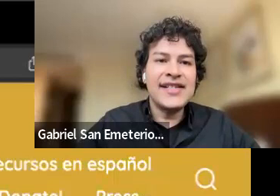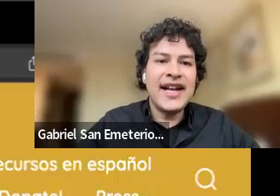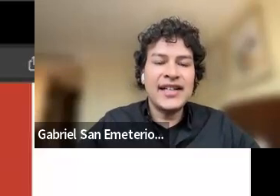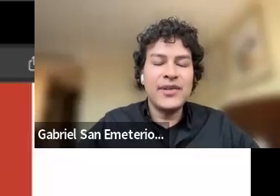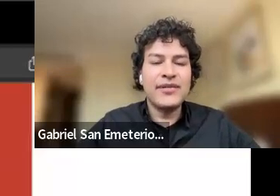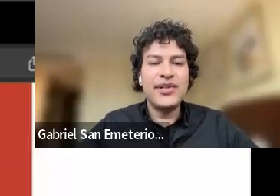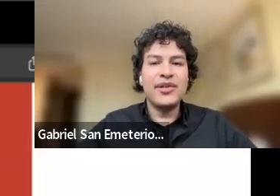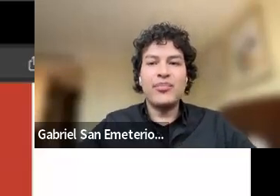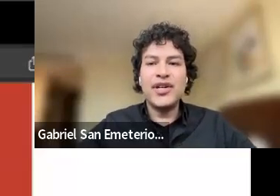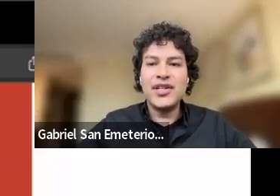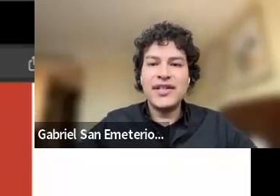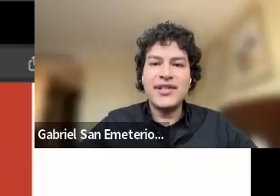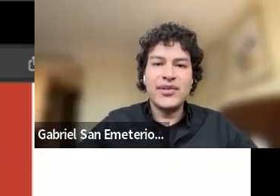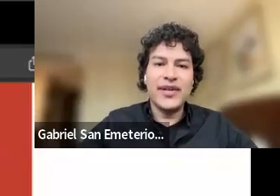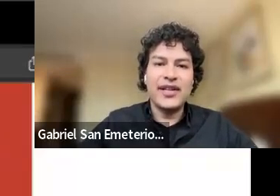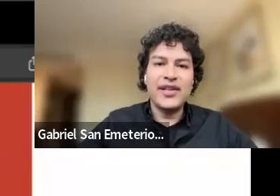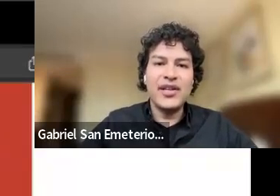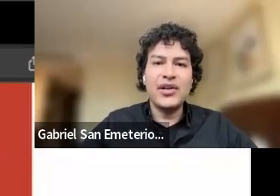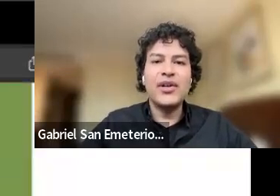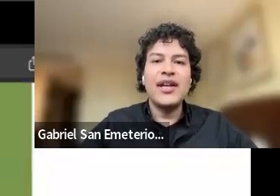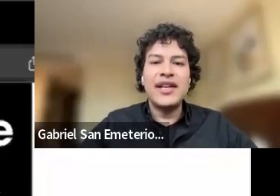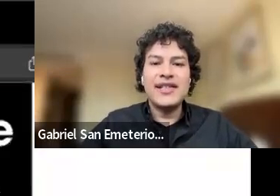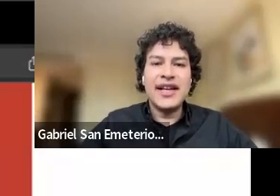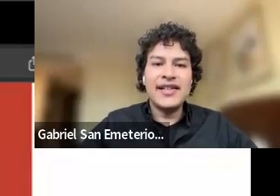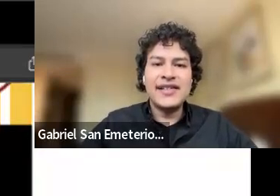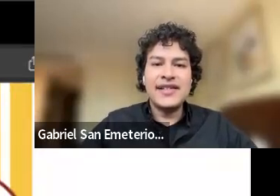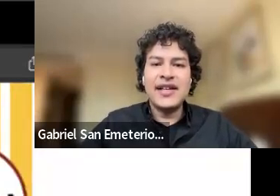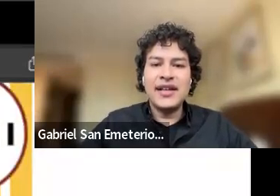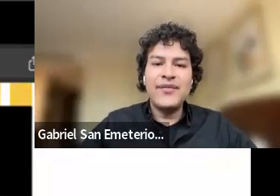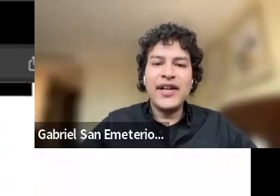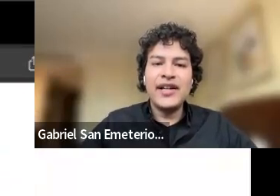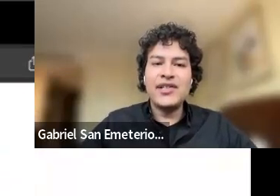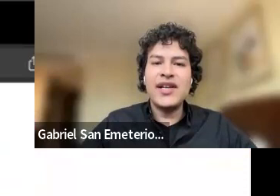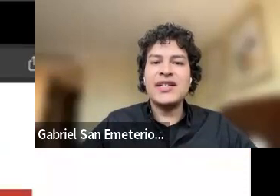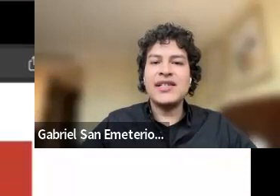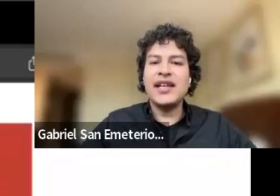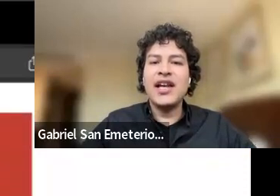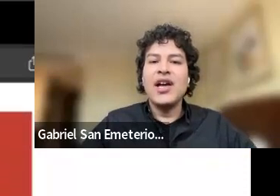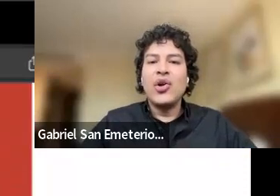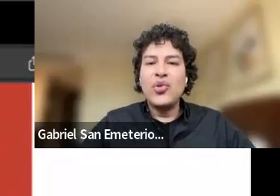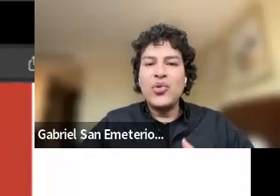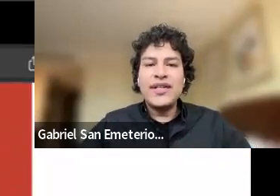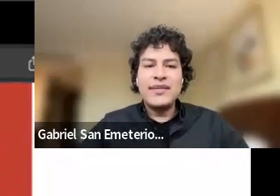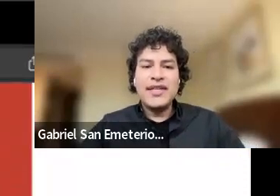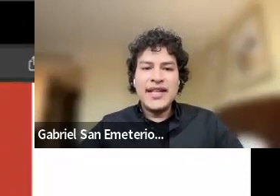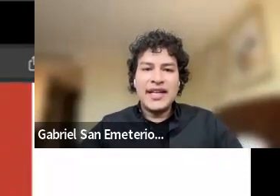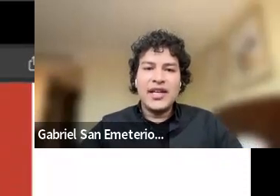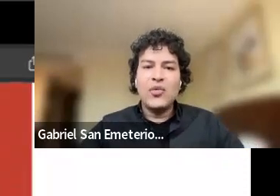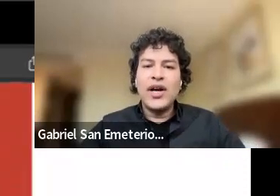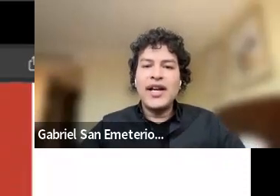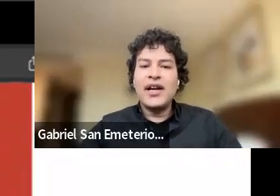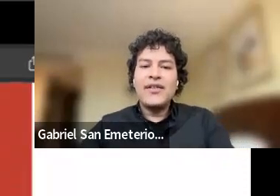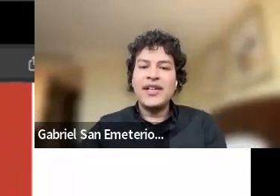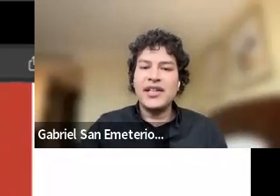And that's exactly what the Reunion Project is doing. You know, it's inviting us to ask, like, who is